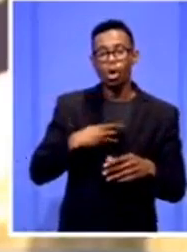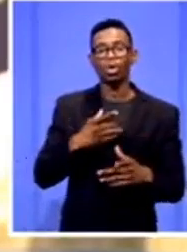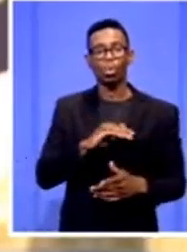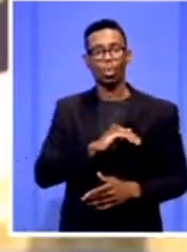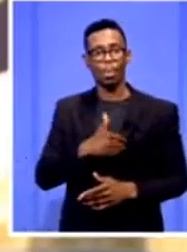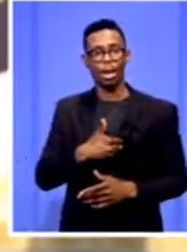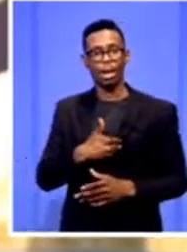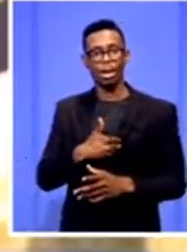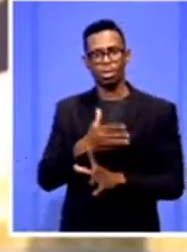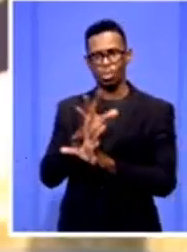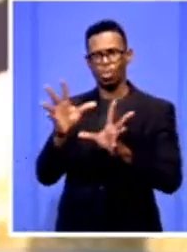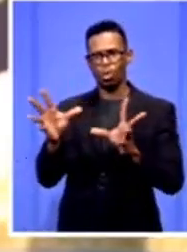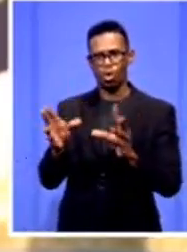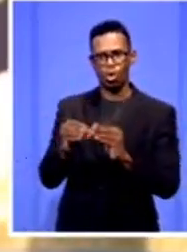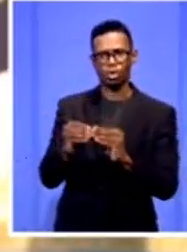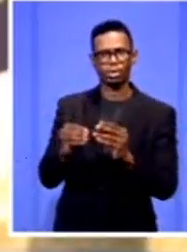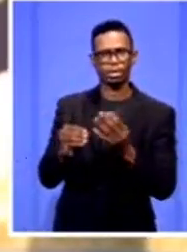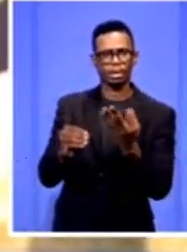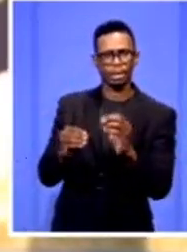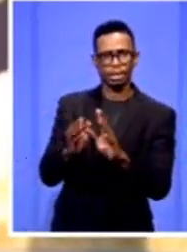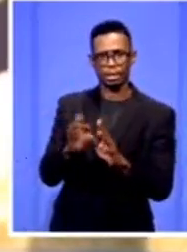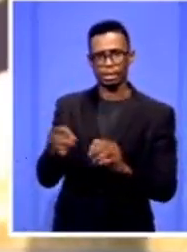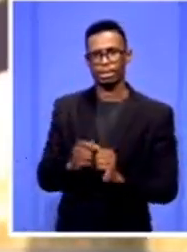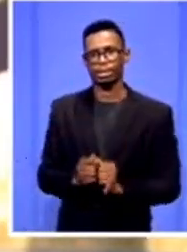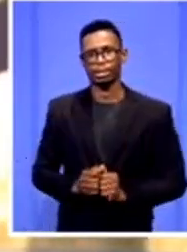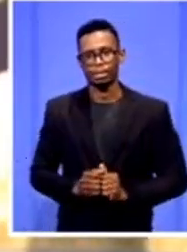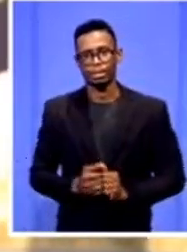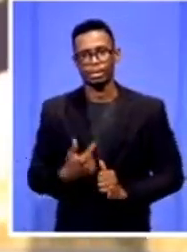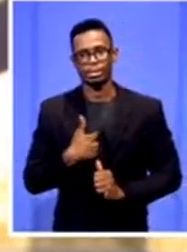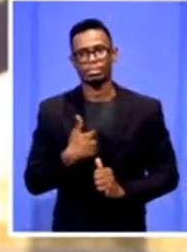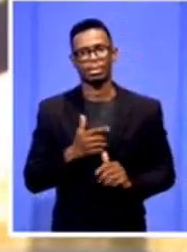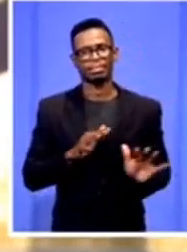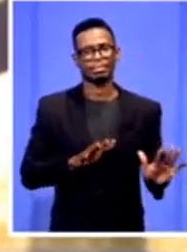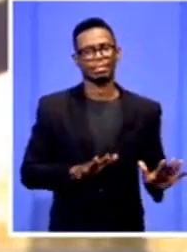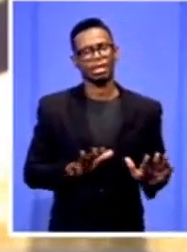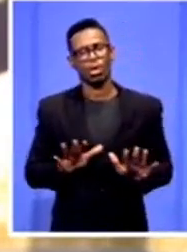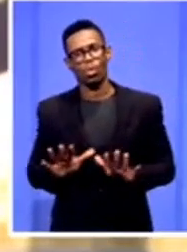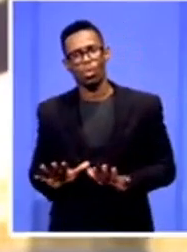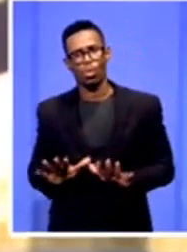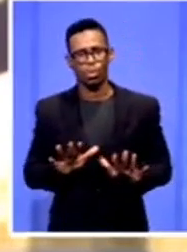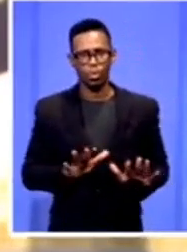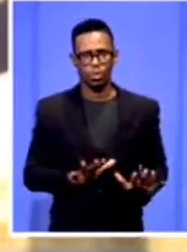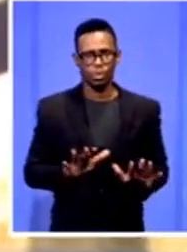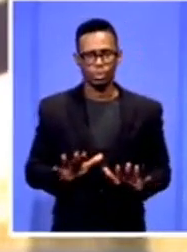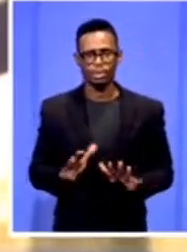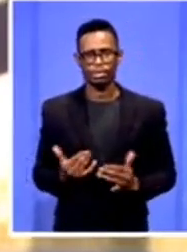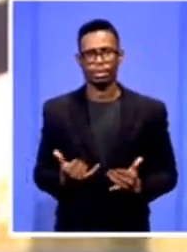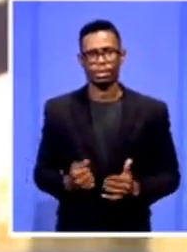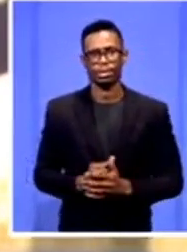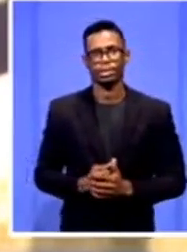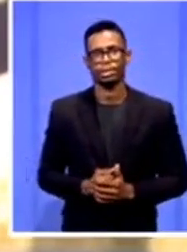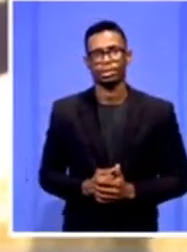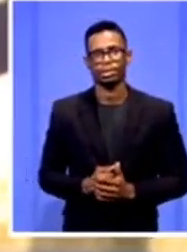I get that, Vanabesu. Kajeno ke iketlile ke tsatsi laka tshwantse ne ke nwemetse ke le hlalosetse